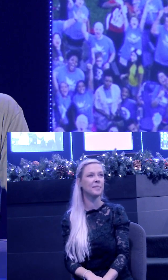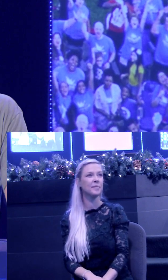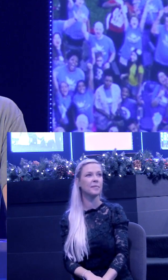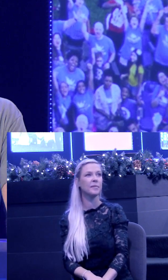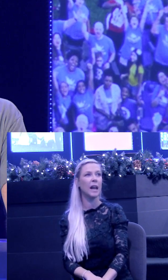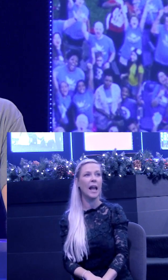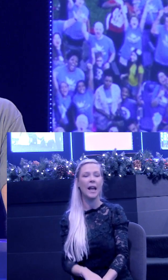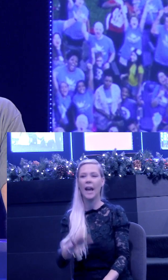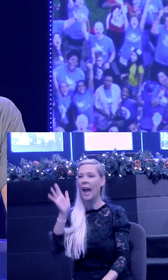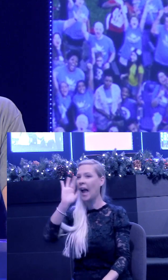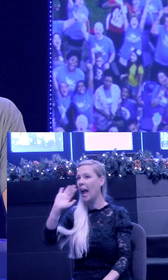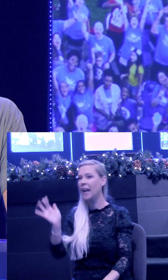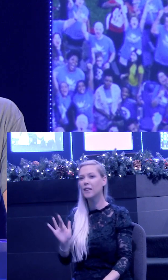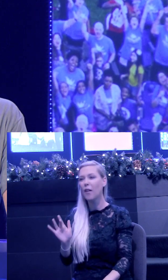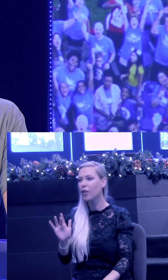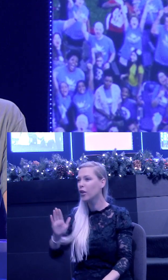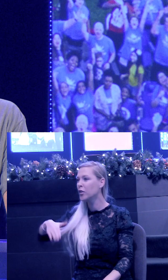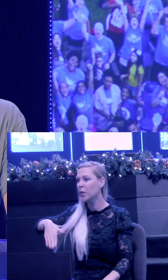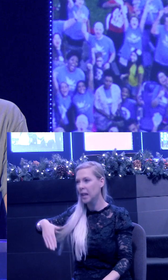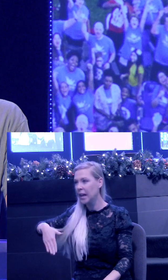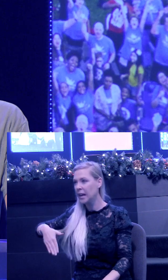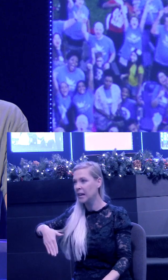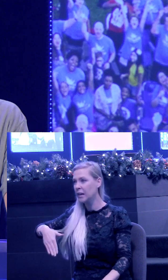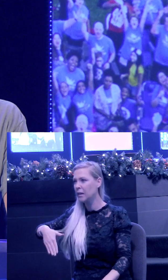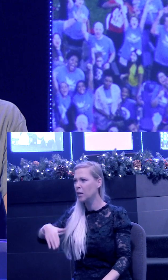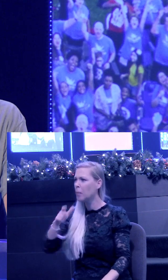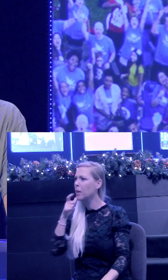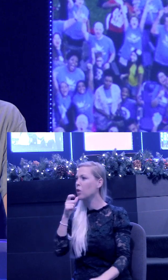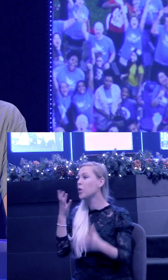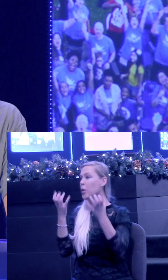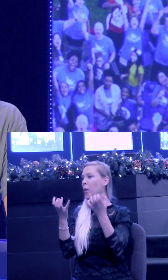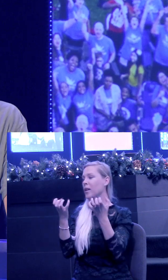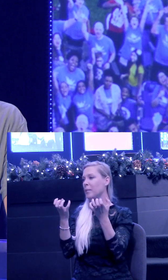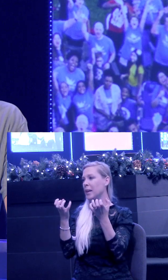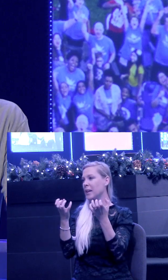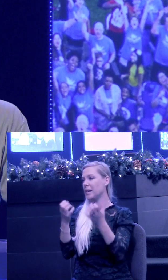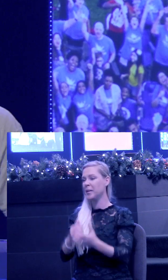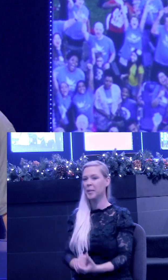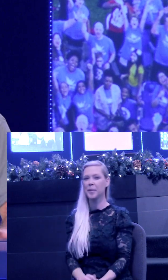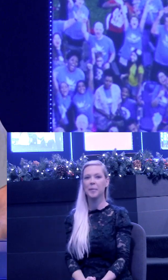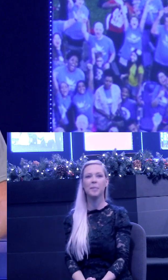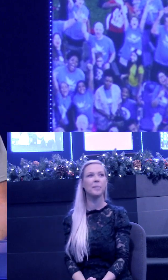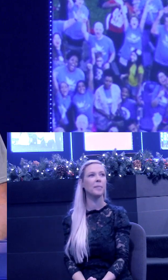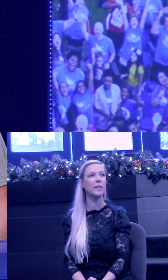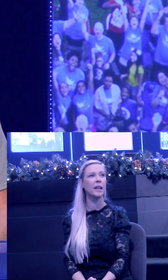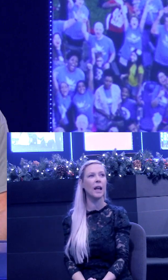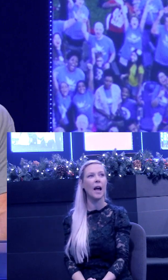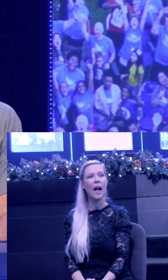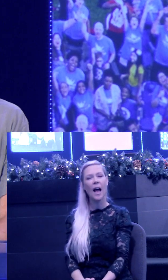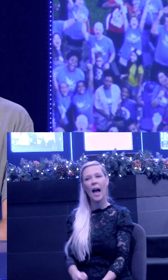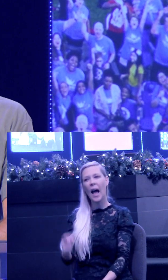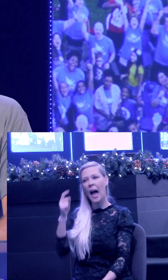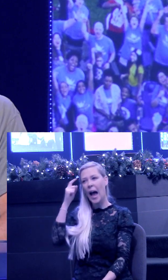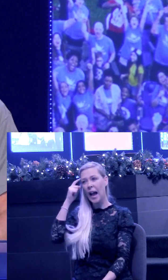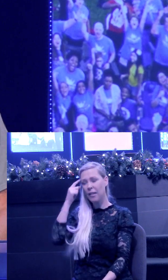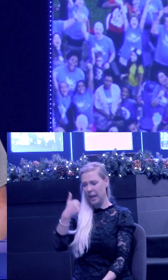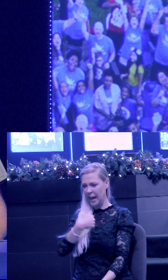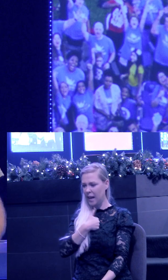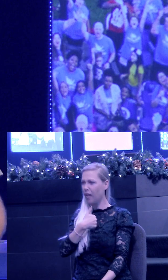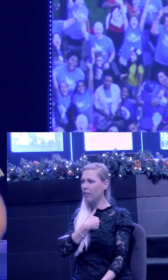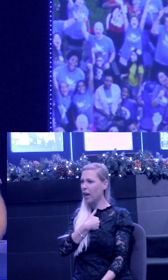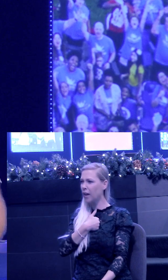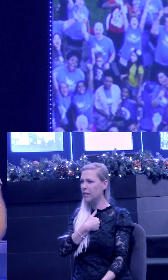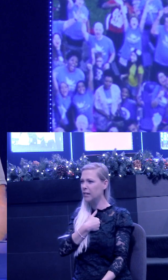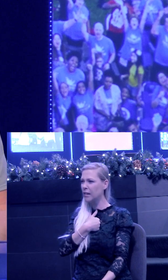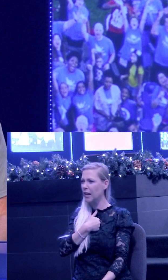but it's never too late to be who you might have been. I think inside every one of us, we have a desire.